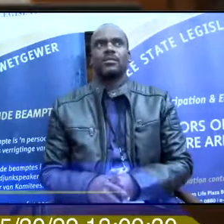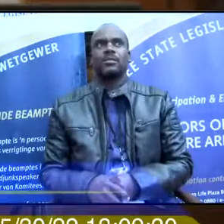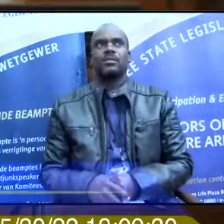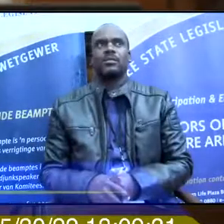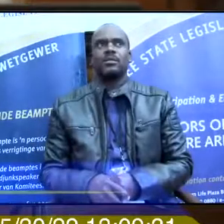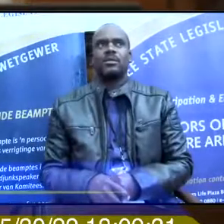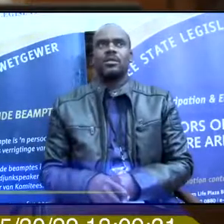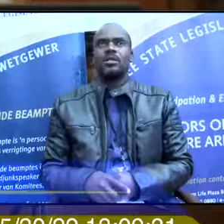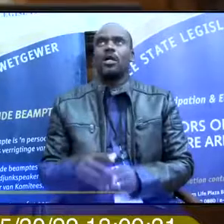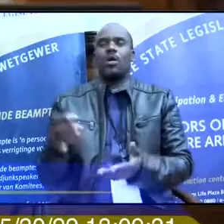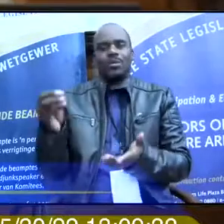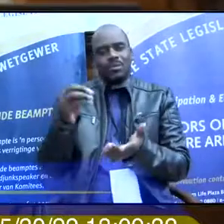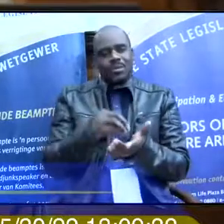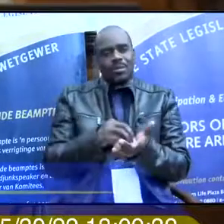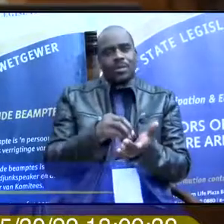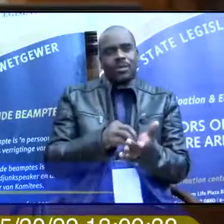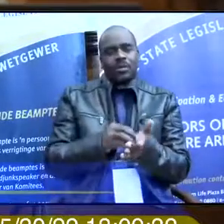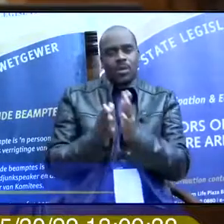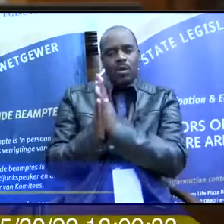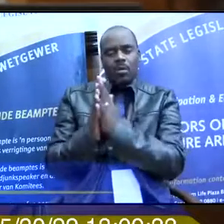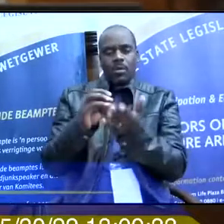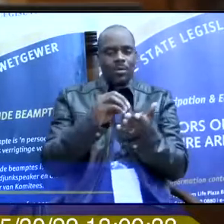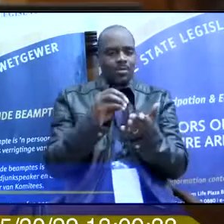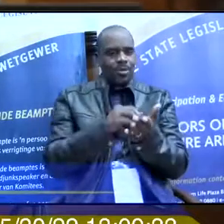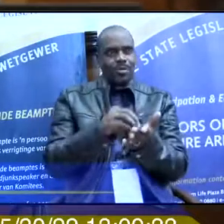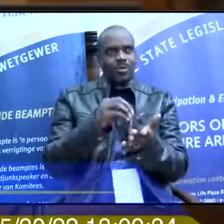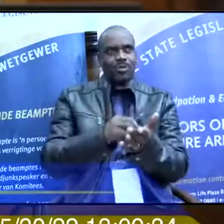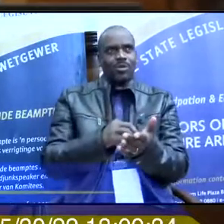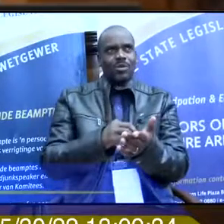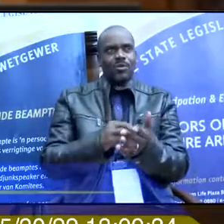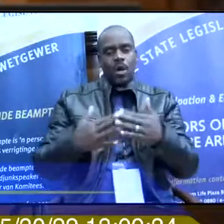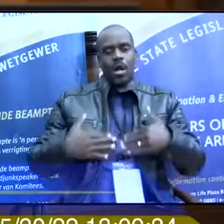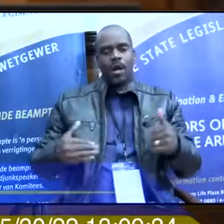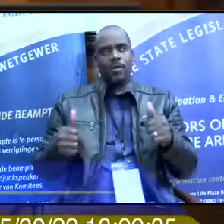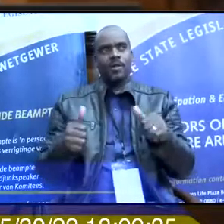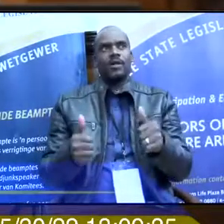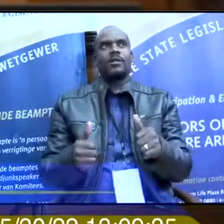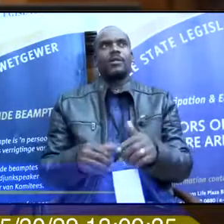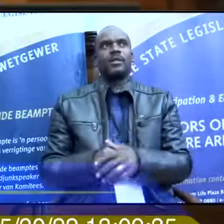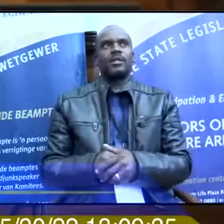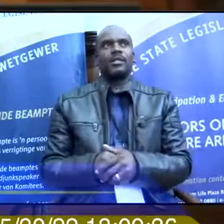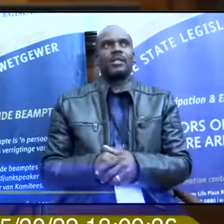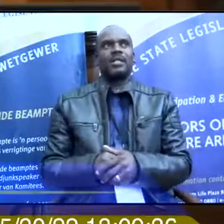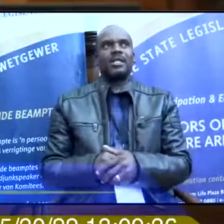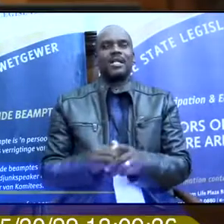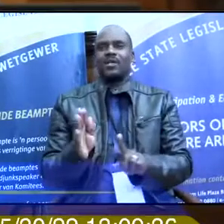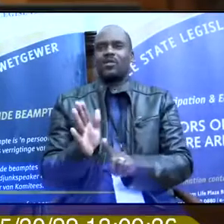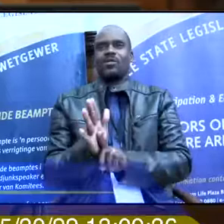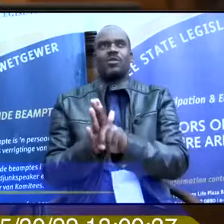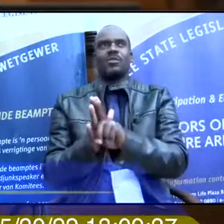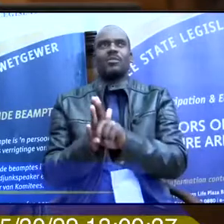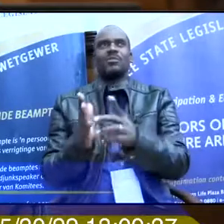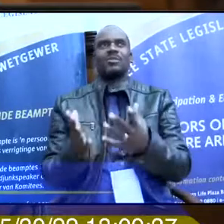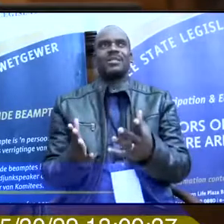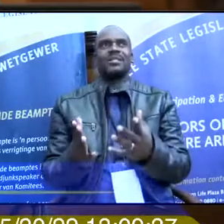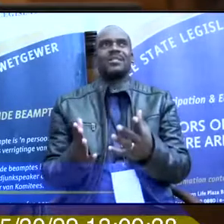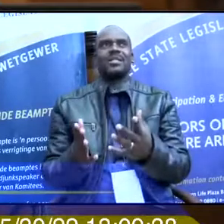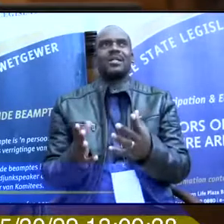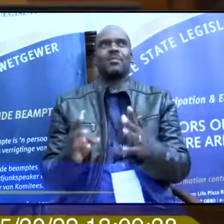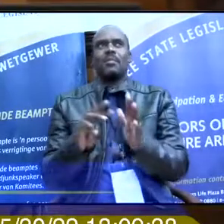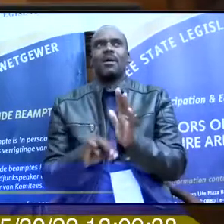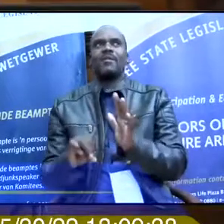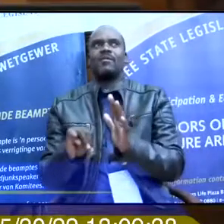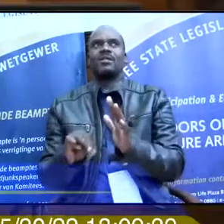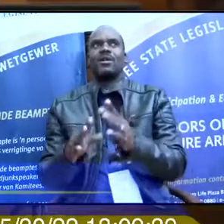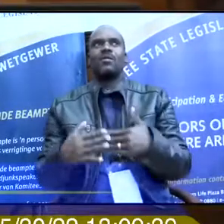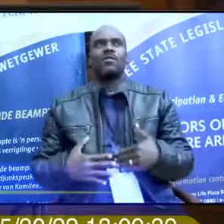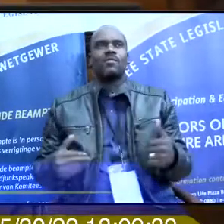investment in health care to boost the research development innovation and manufacturing of